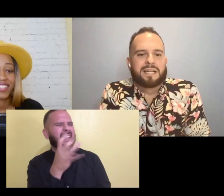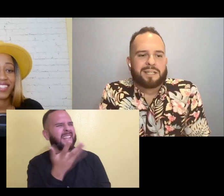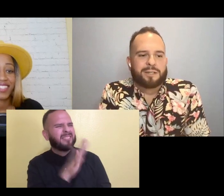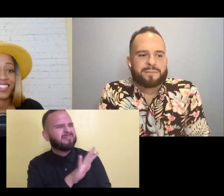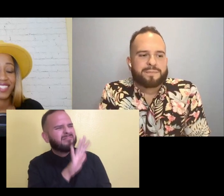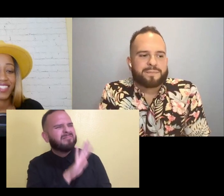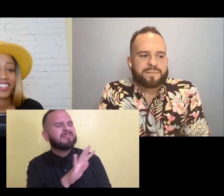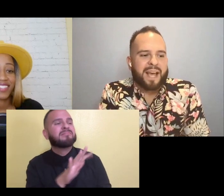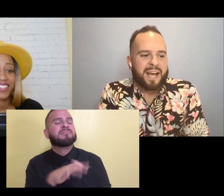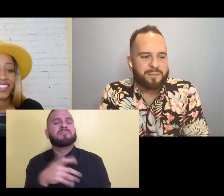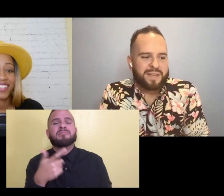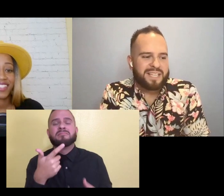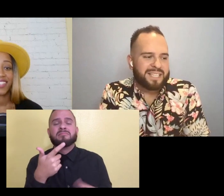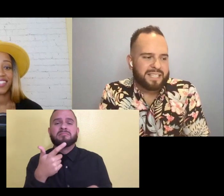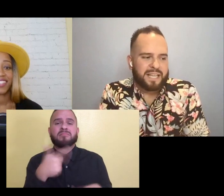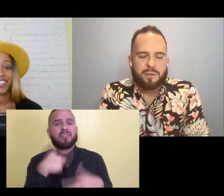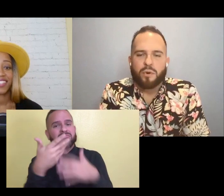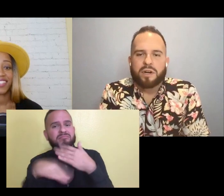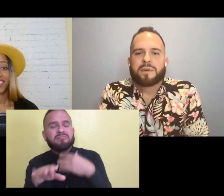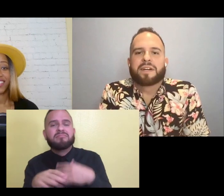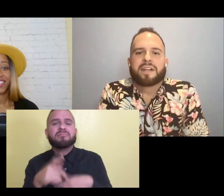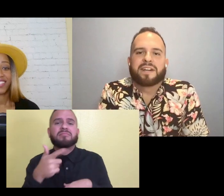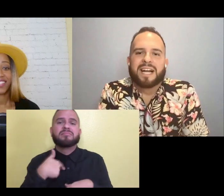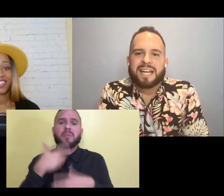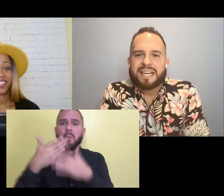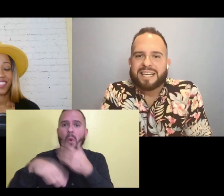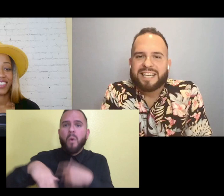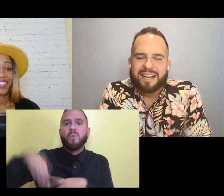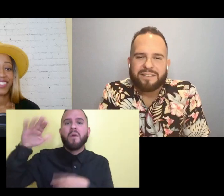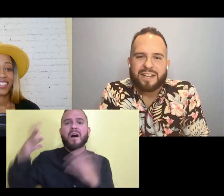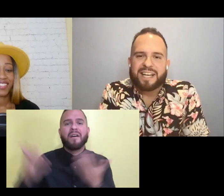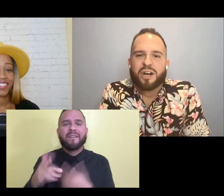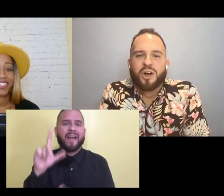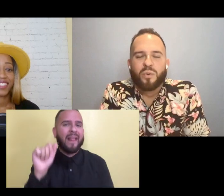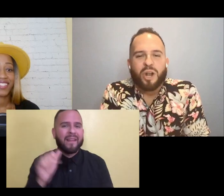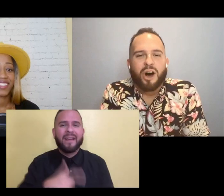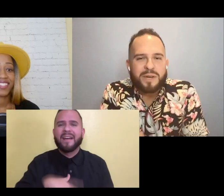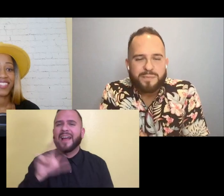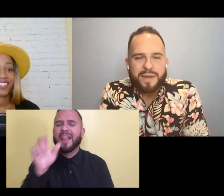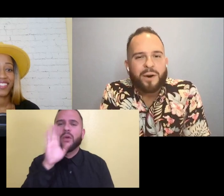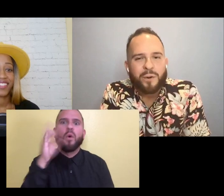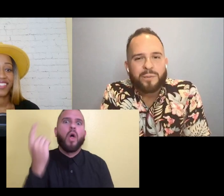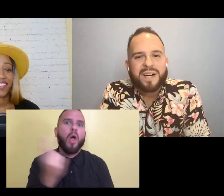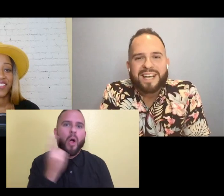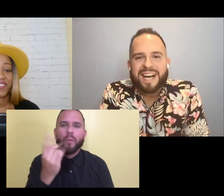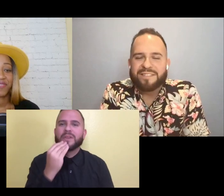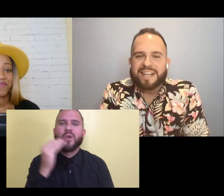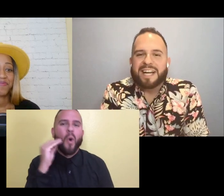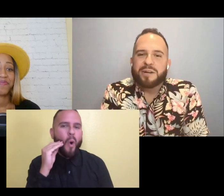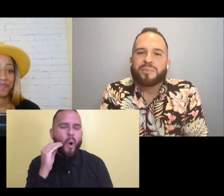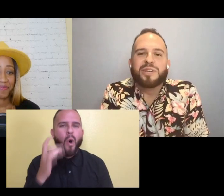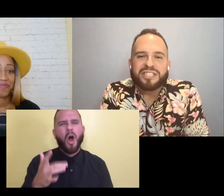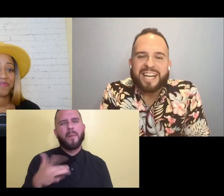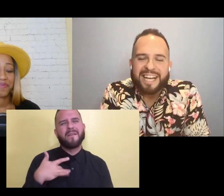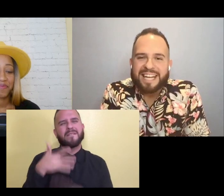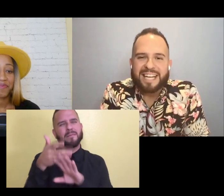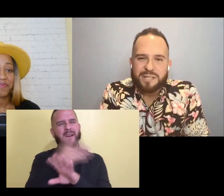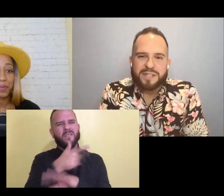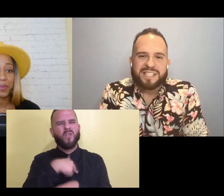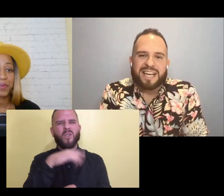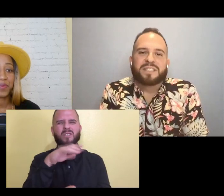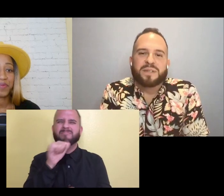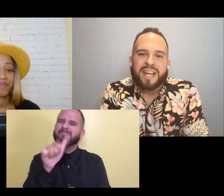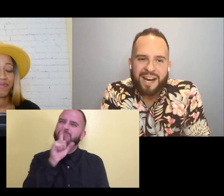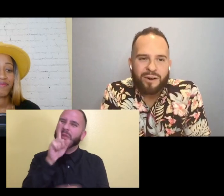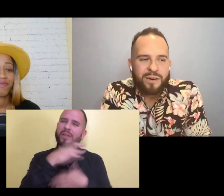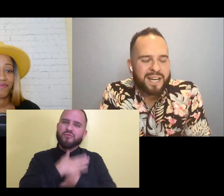that. Had me, and born and reared here in LA. LA, I feel like will always be home. I feel like I didn't appreciate LA as